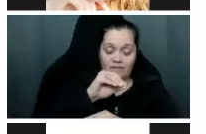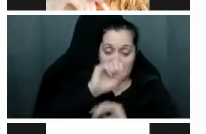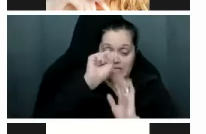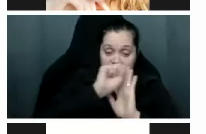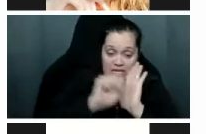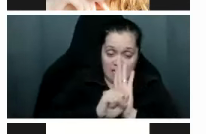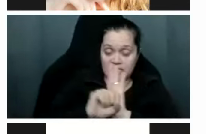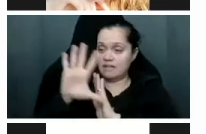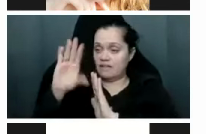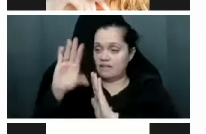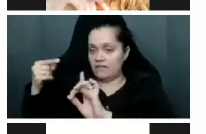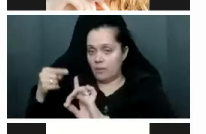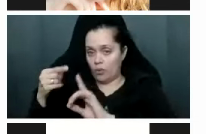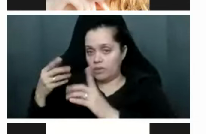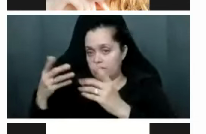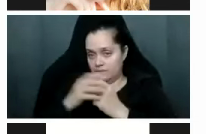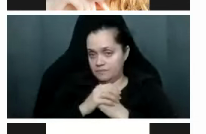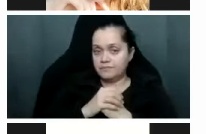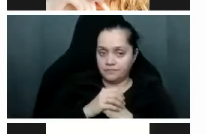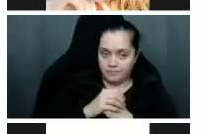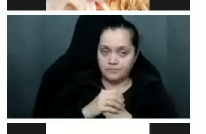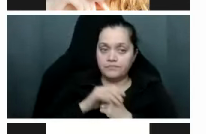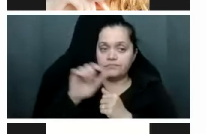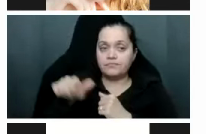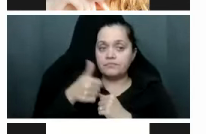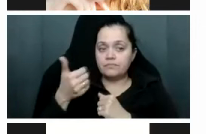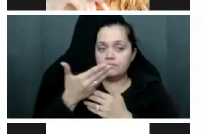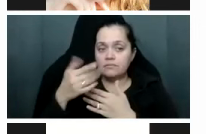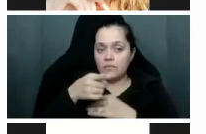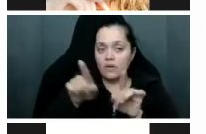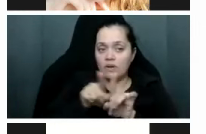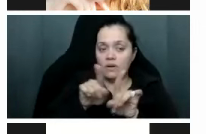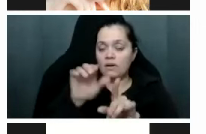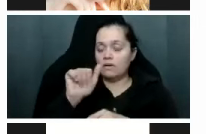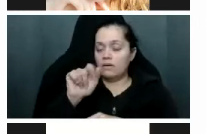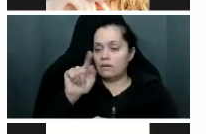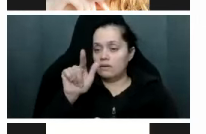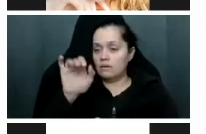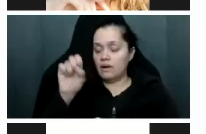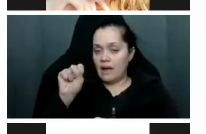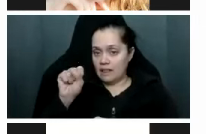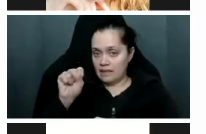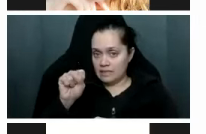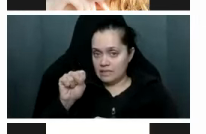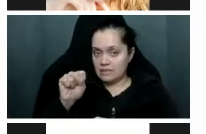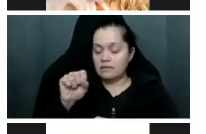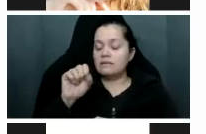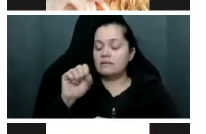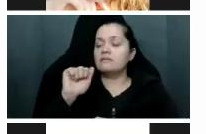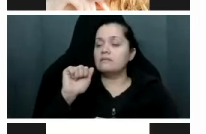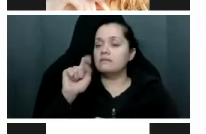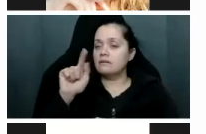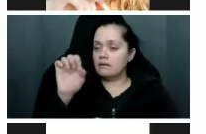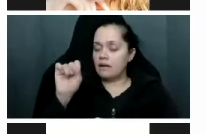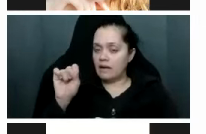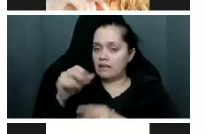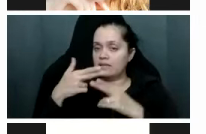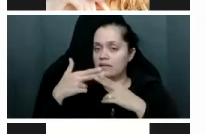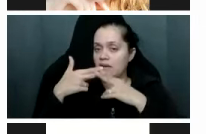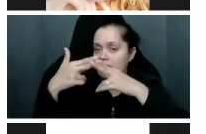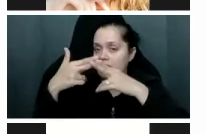points. Okay, so there are some other things in here. Atlas exercises. Atlas exercise, I call